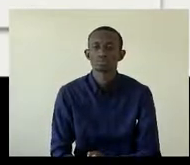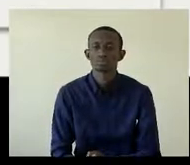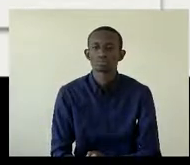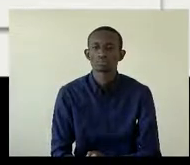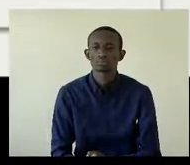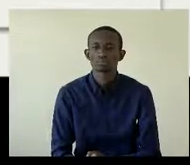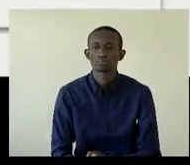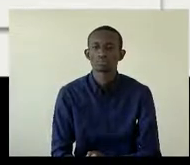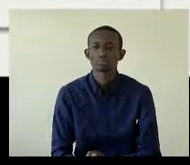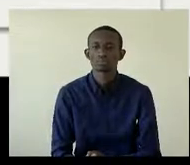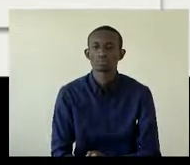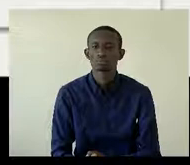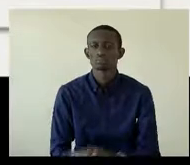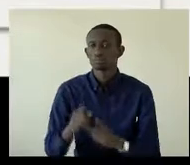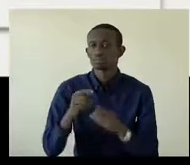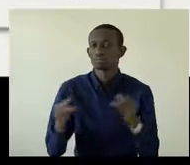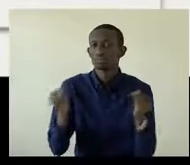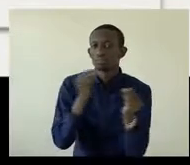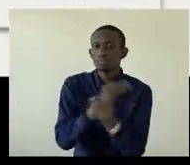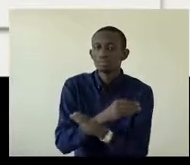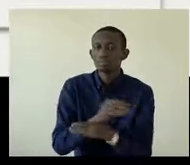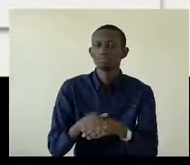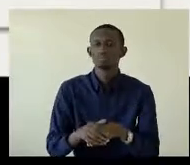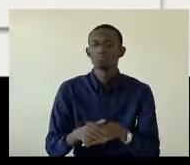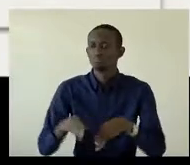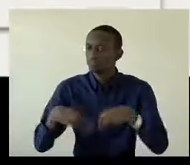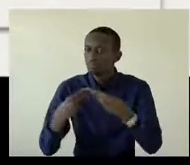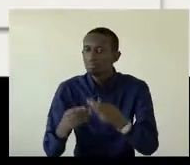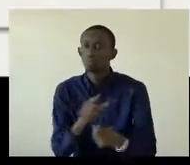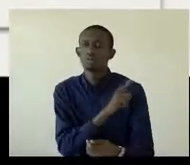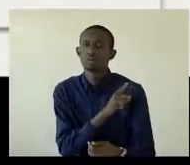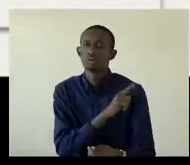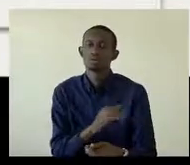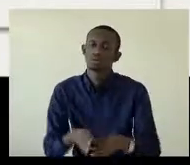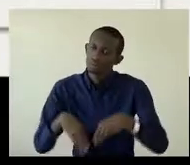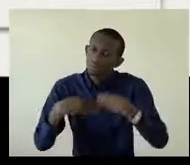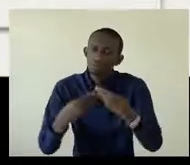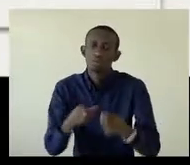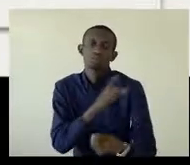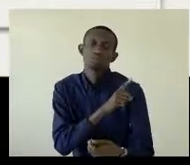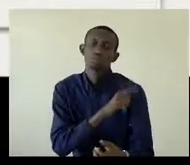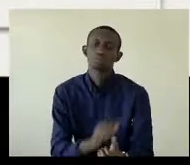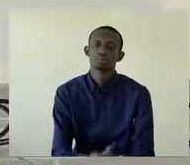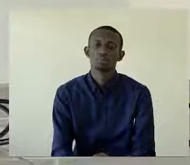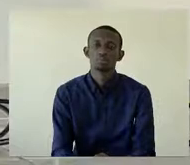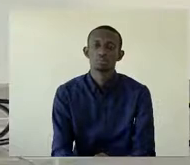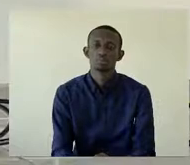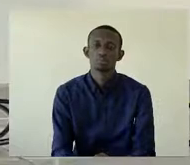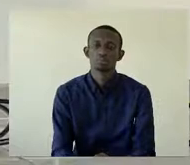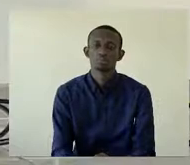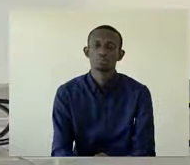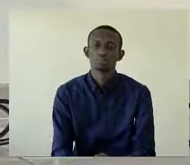To replenish is to give chance, to give opportunity for